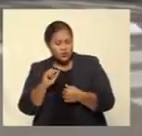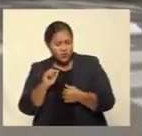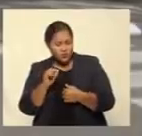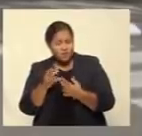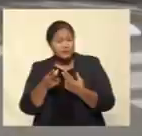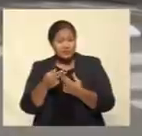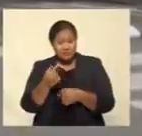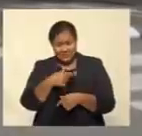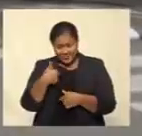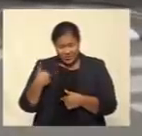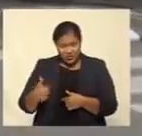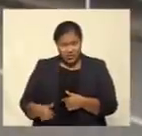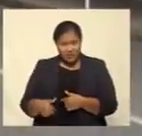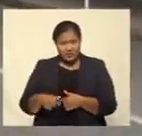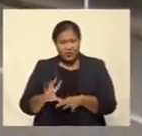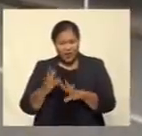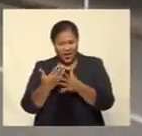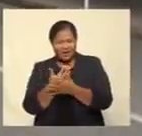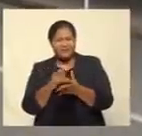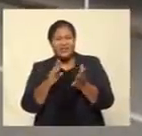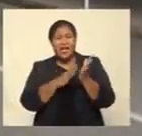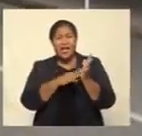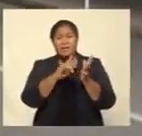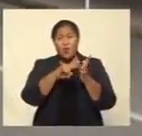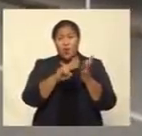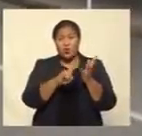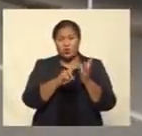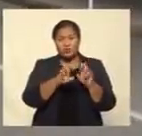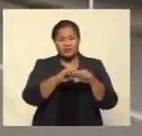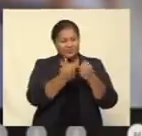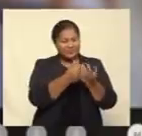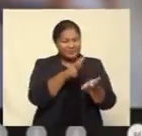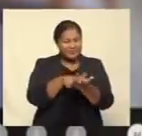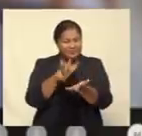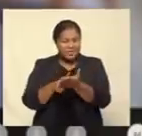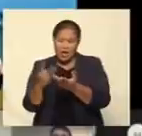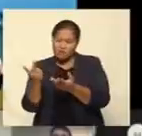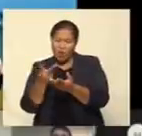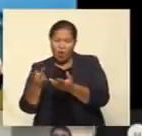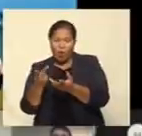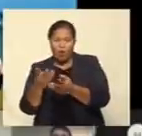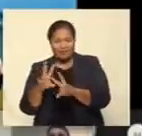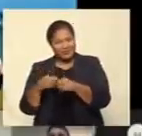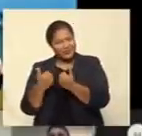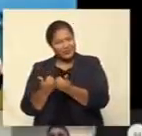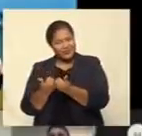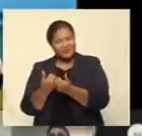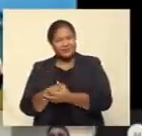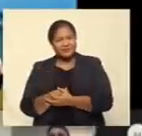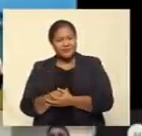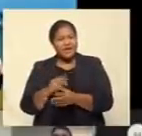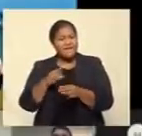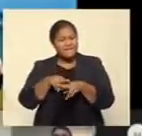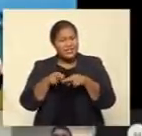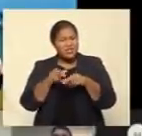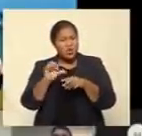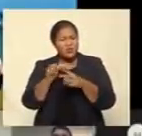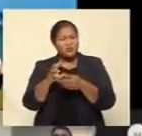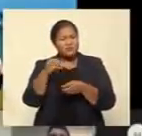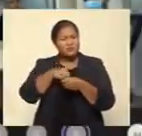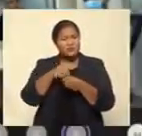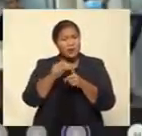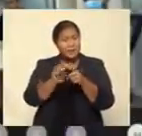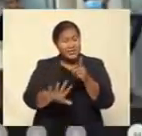entered into an MOU which stated that both parties agreed to negotiate. Fiji is also part of the Pacific Island Country